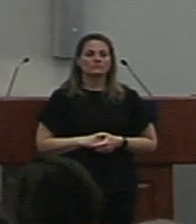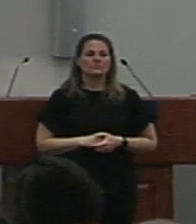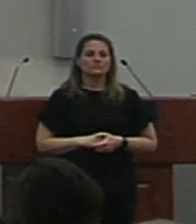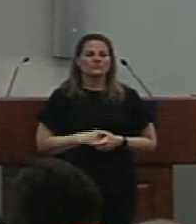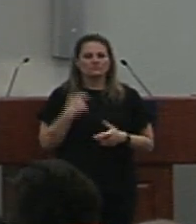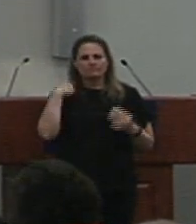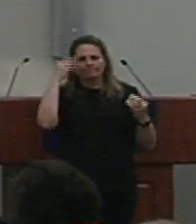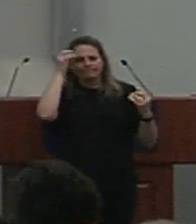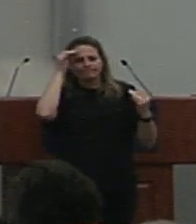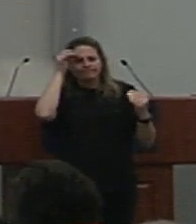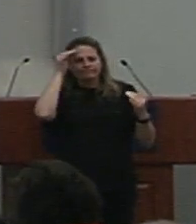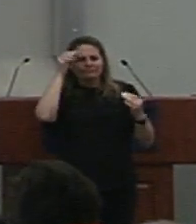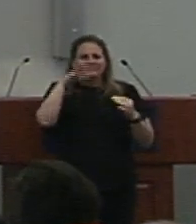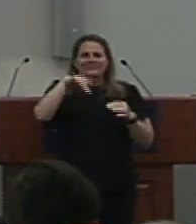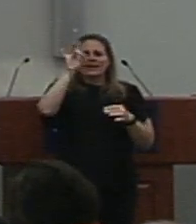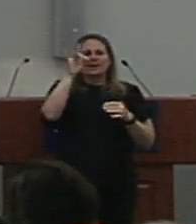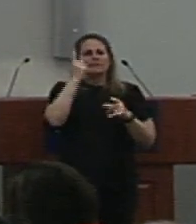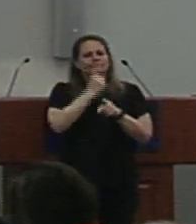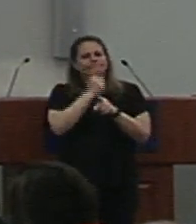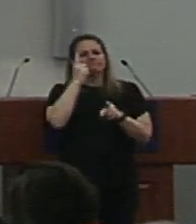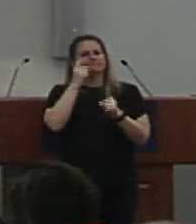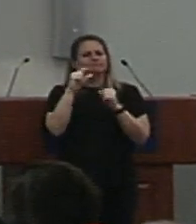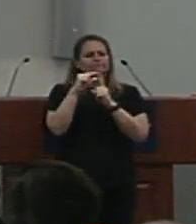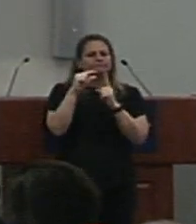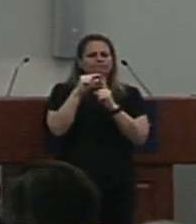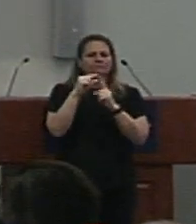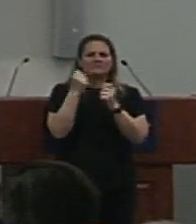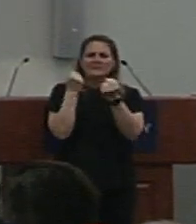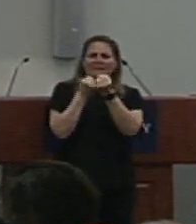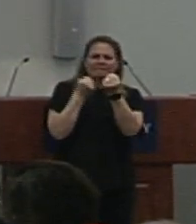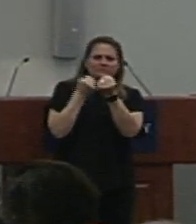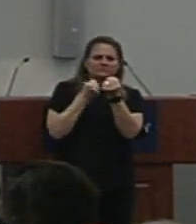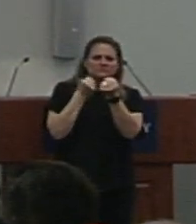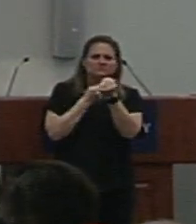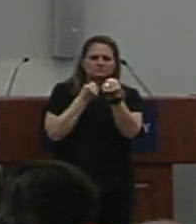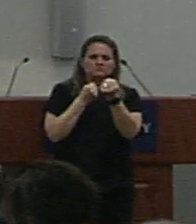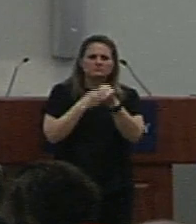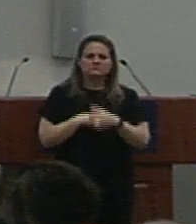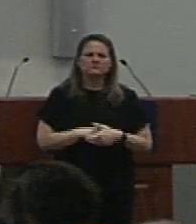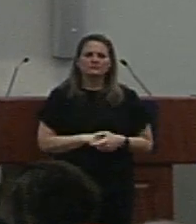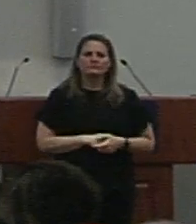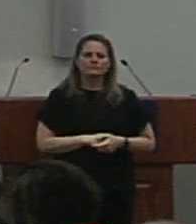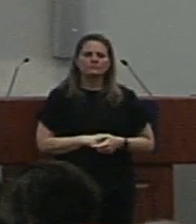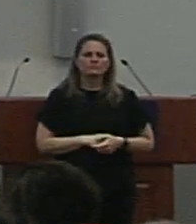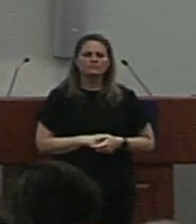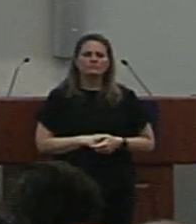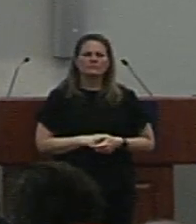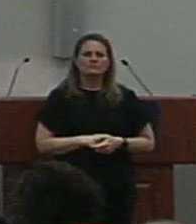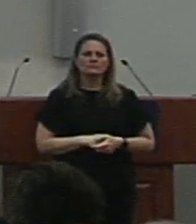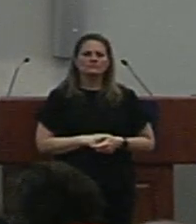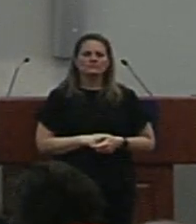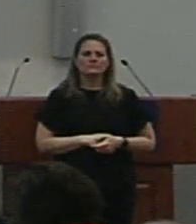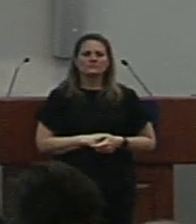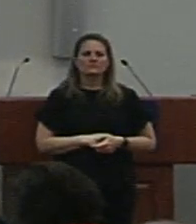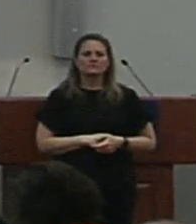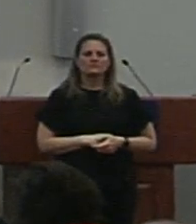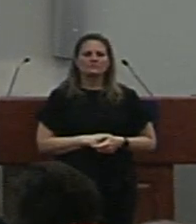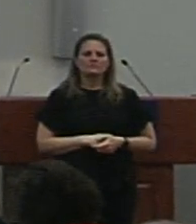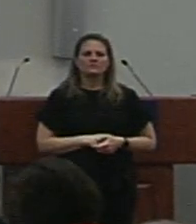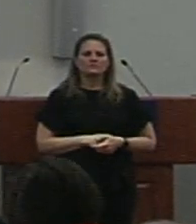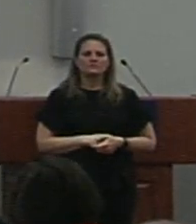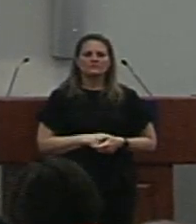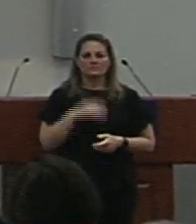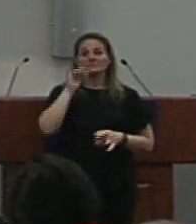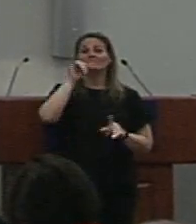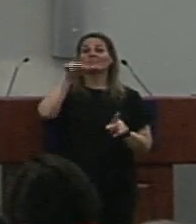or through our tag, it's advocacy on behalf of the disability community that is our goal. And hearing the updates